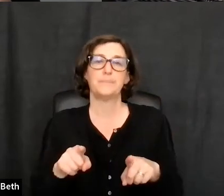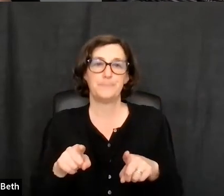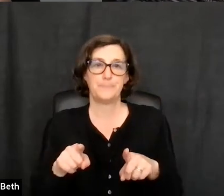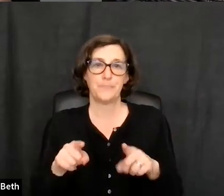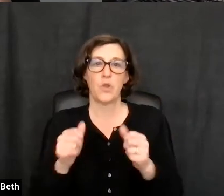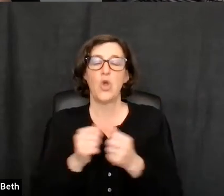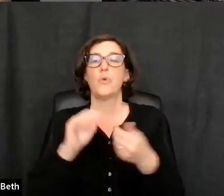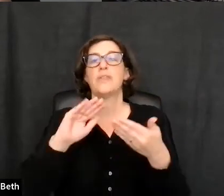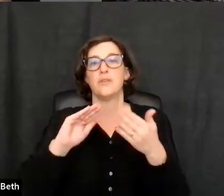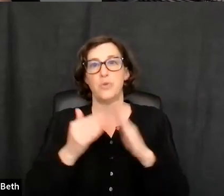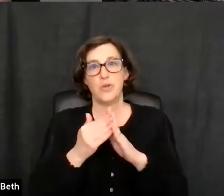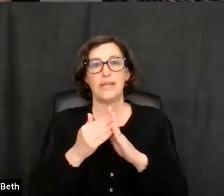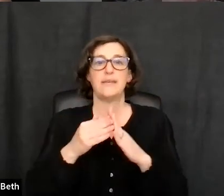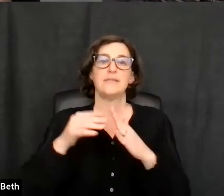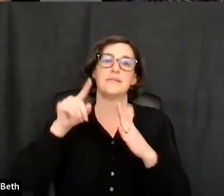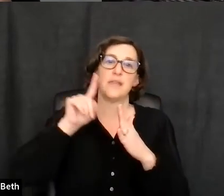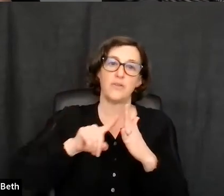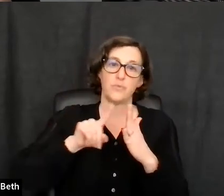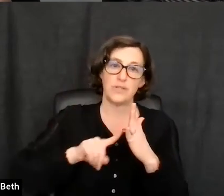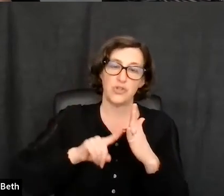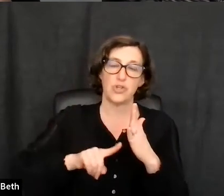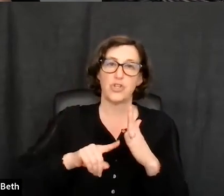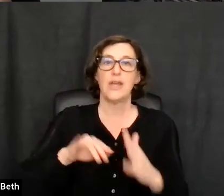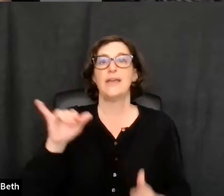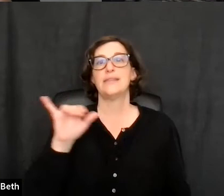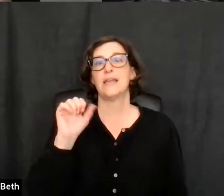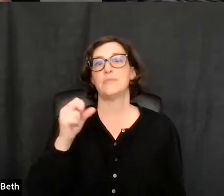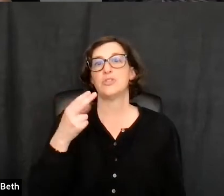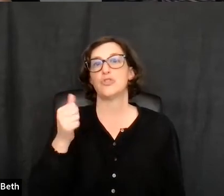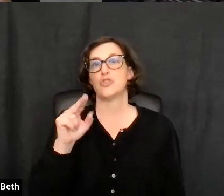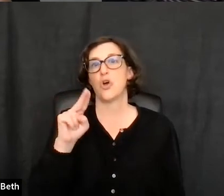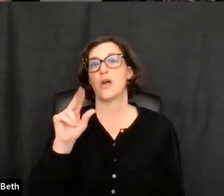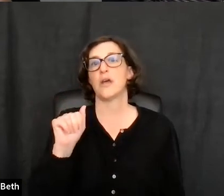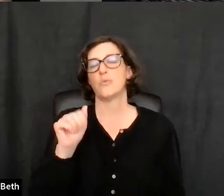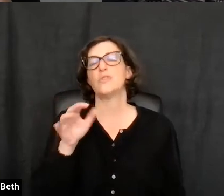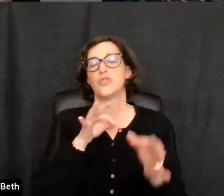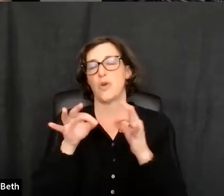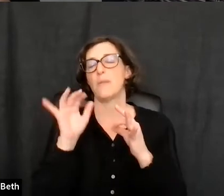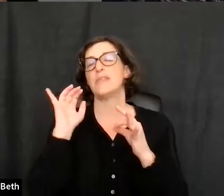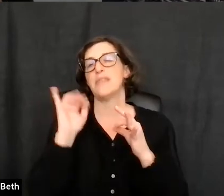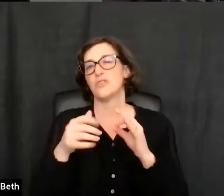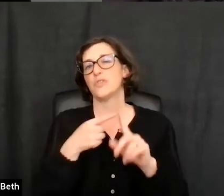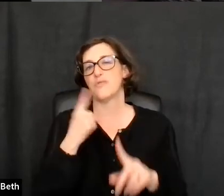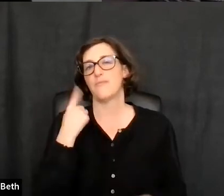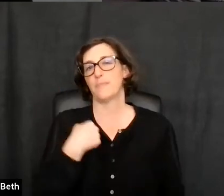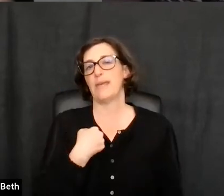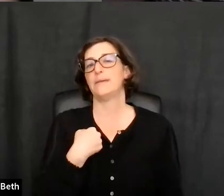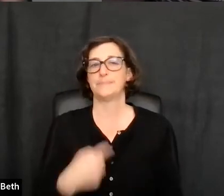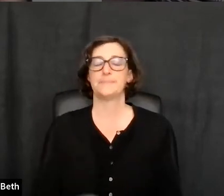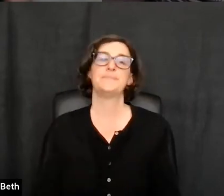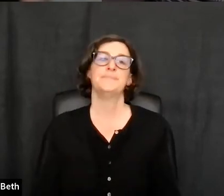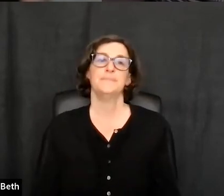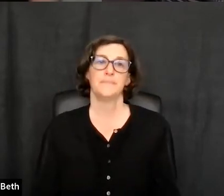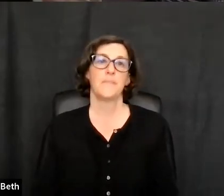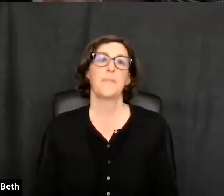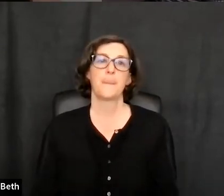with communities and research, like Shawna was describing. So that's where it came from for me. Yeah, knowing that